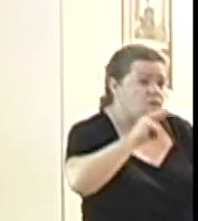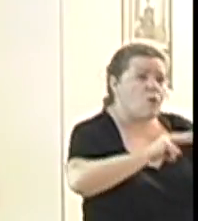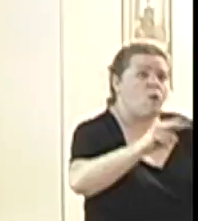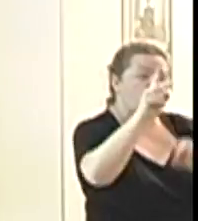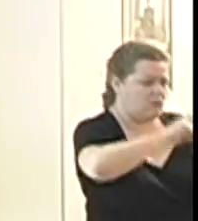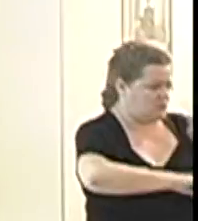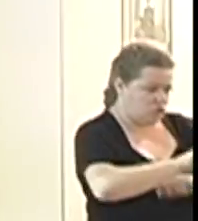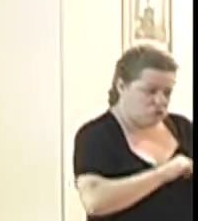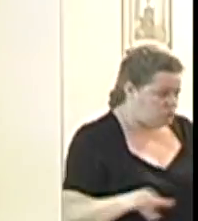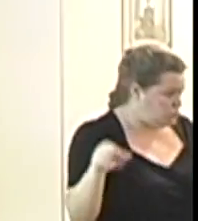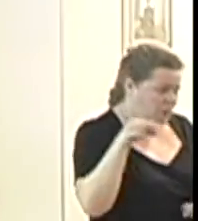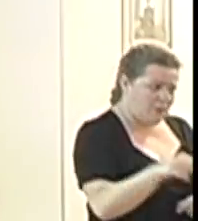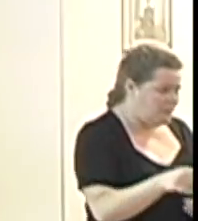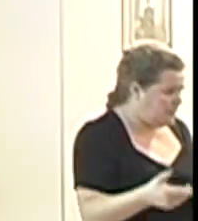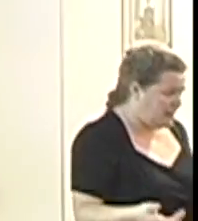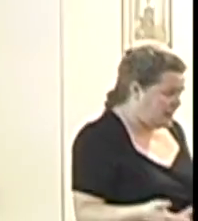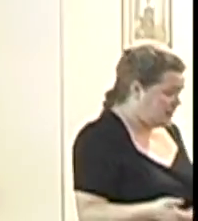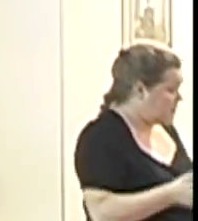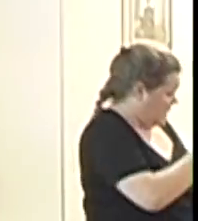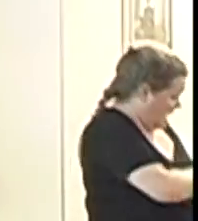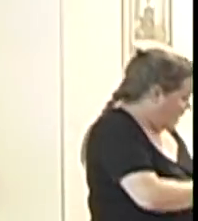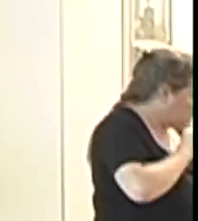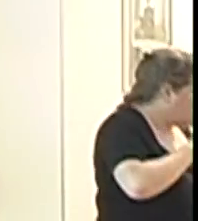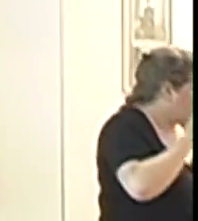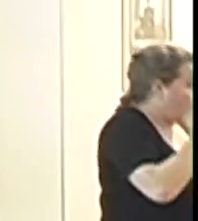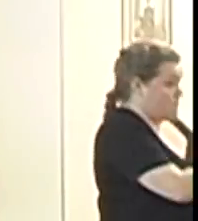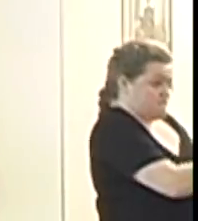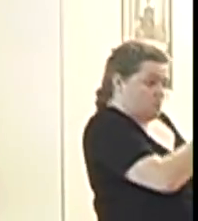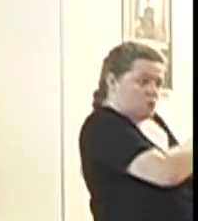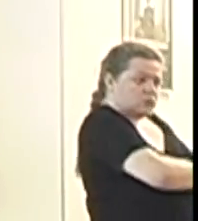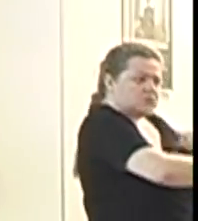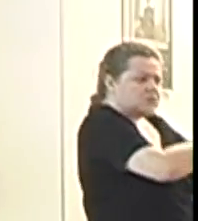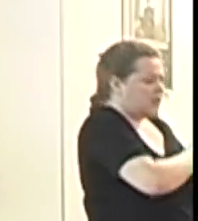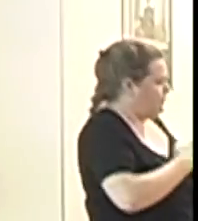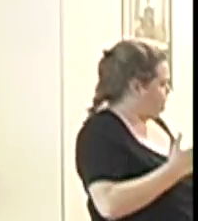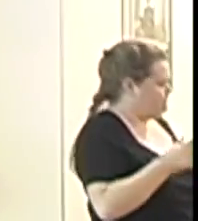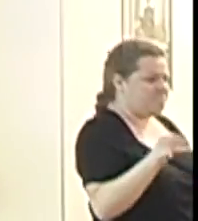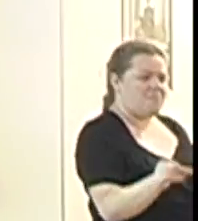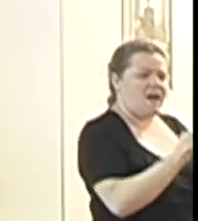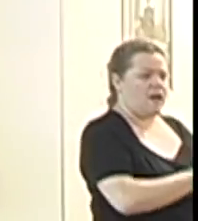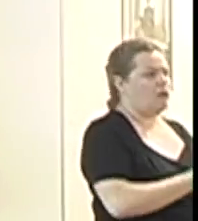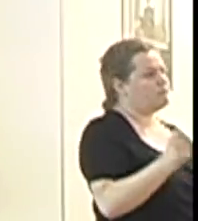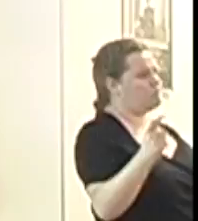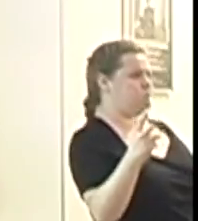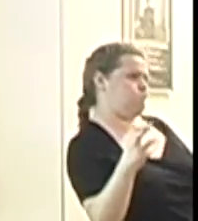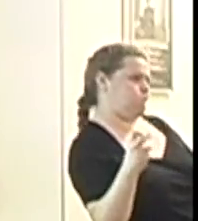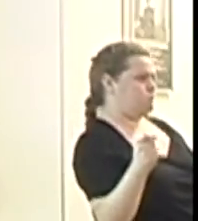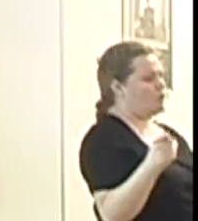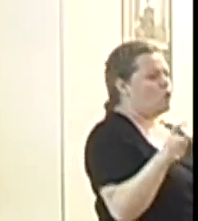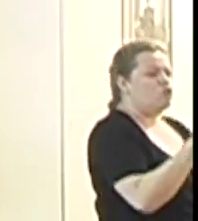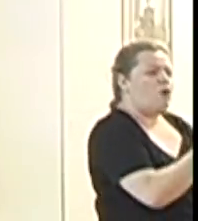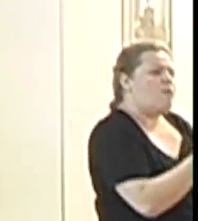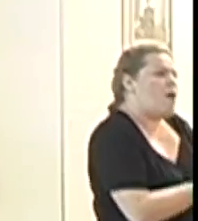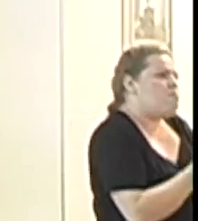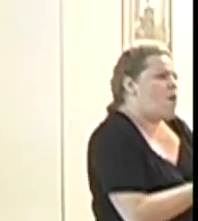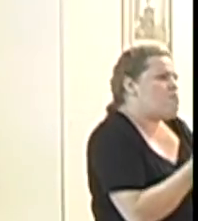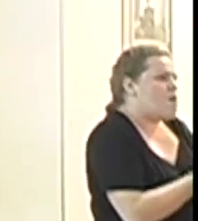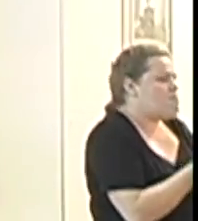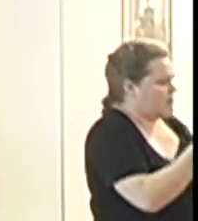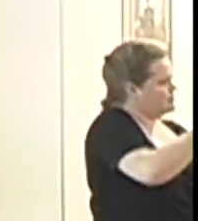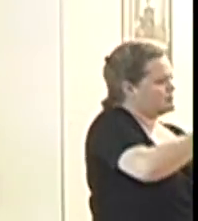children with sign exposure produce these meaningless repetitive gestures, what we might call manual babbles, and they